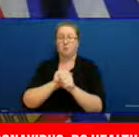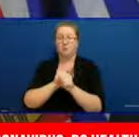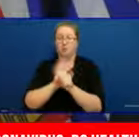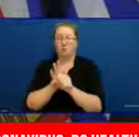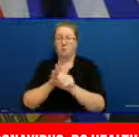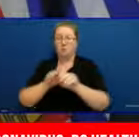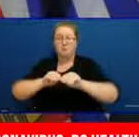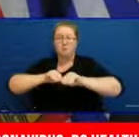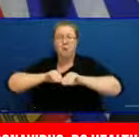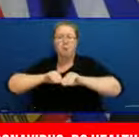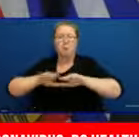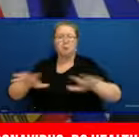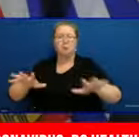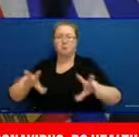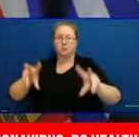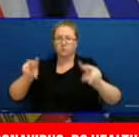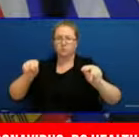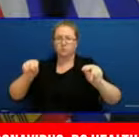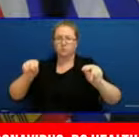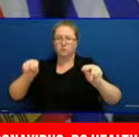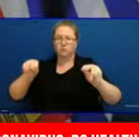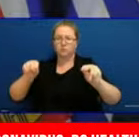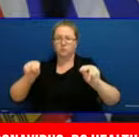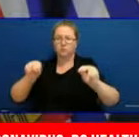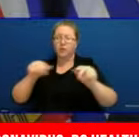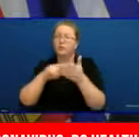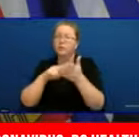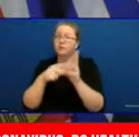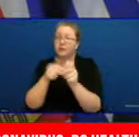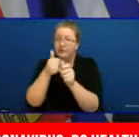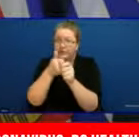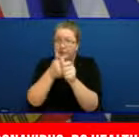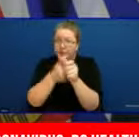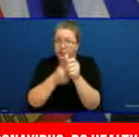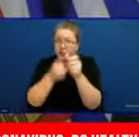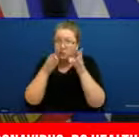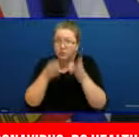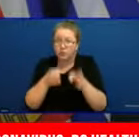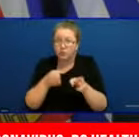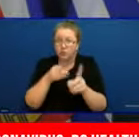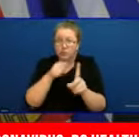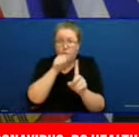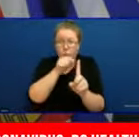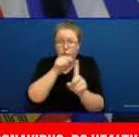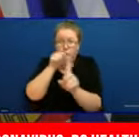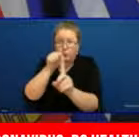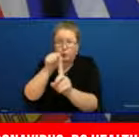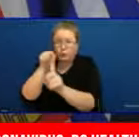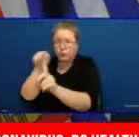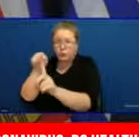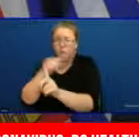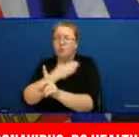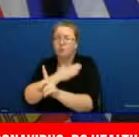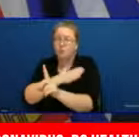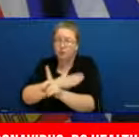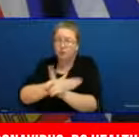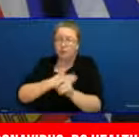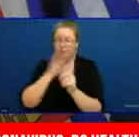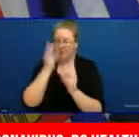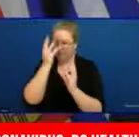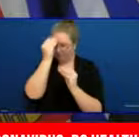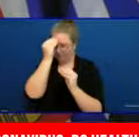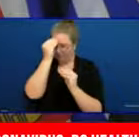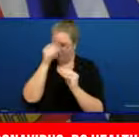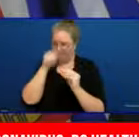to more transmission of COVID-19. So every single person, I'm asking every single person to reflect on ways that we can make this the best